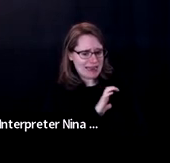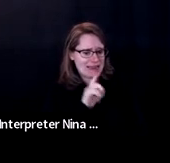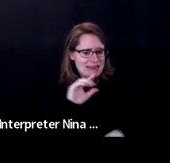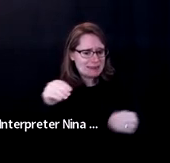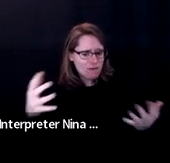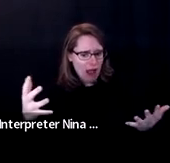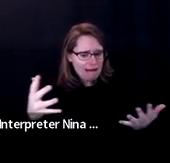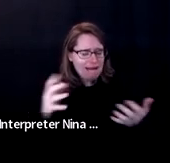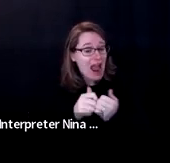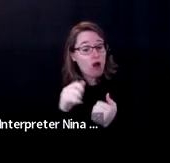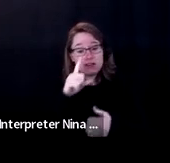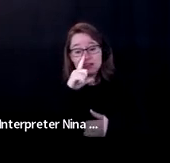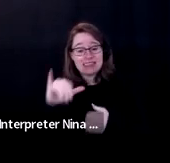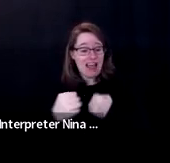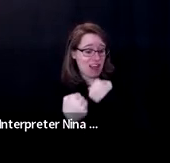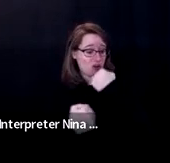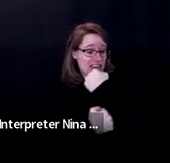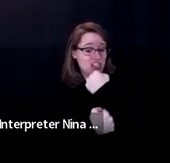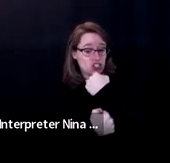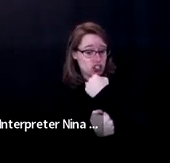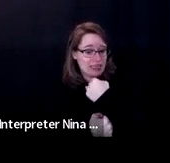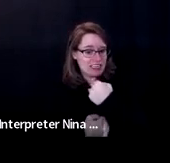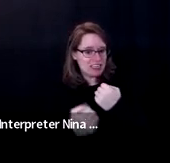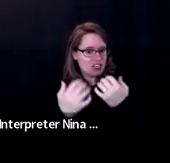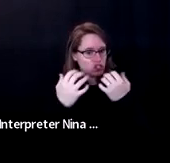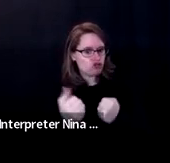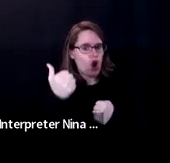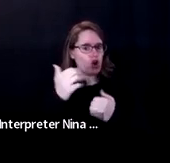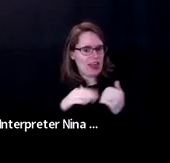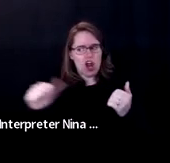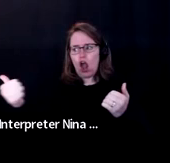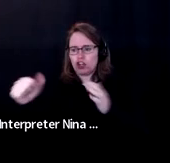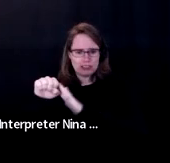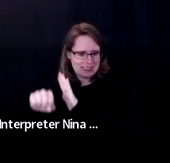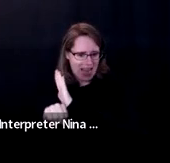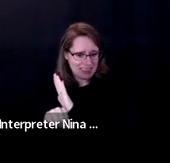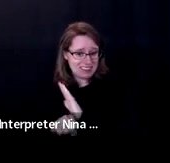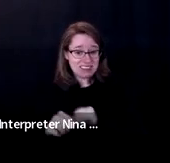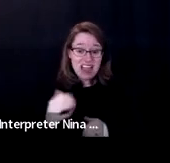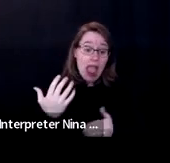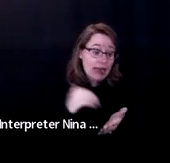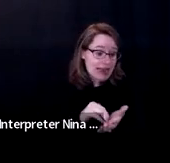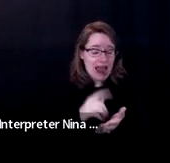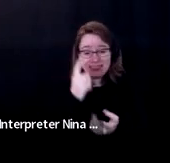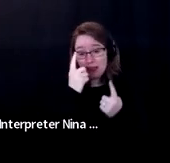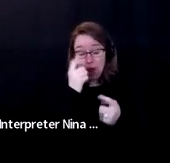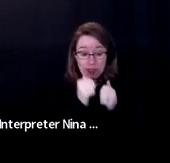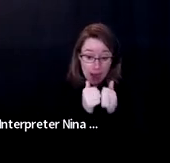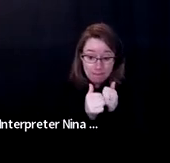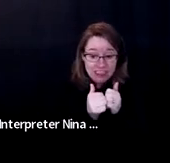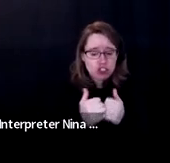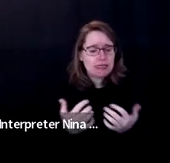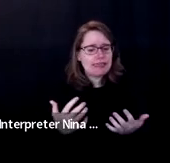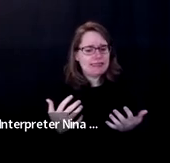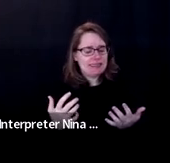foundation look stronger than anywhere else? And then from there, there's all kinds of competition and, the market plays out and everything like that. But I guess the